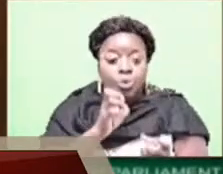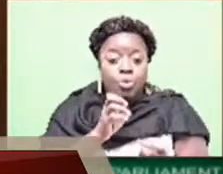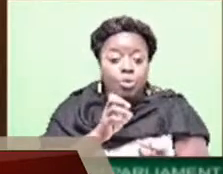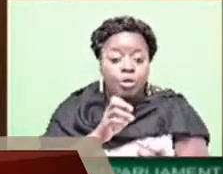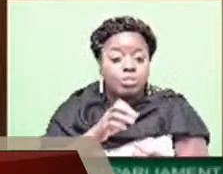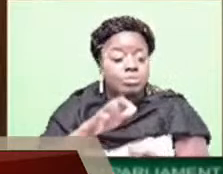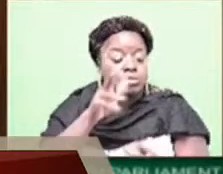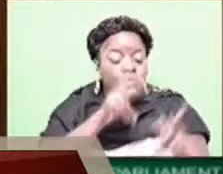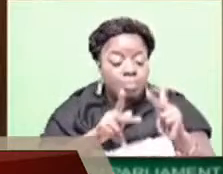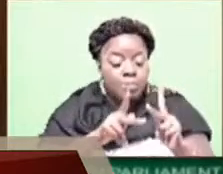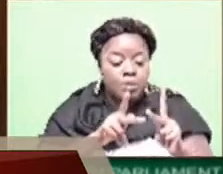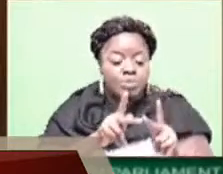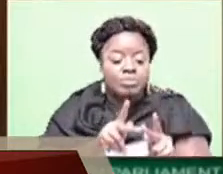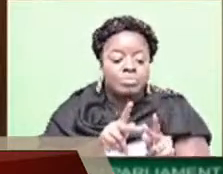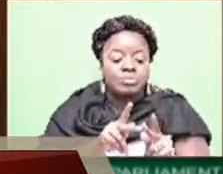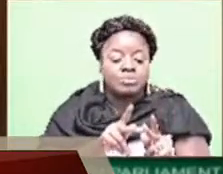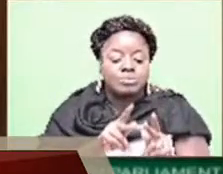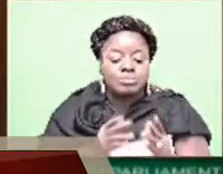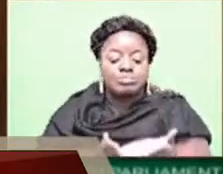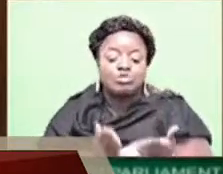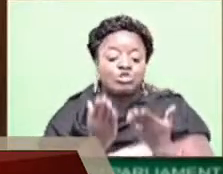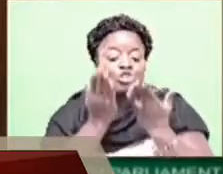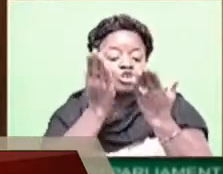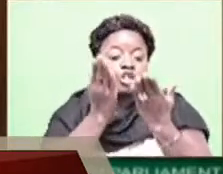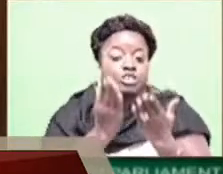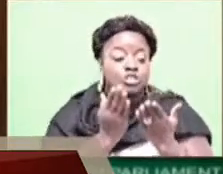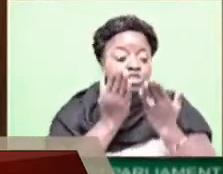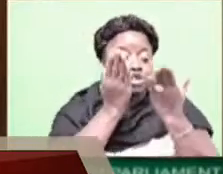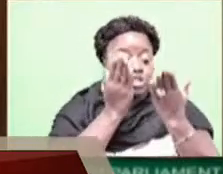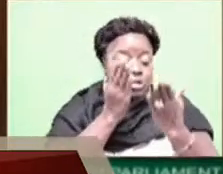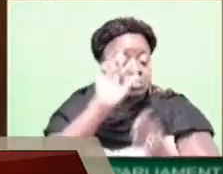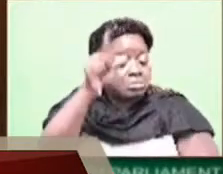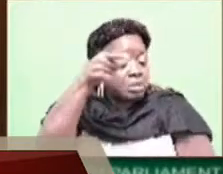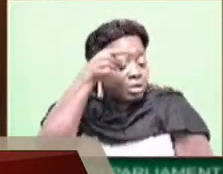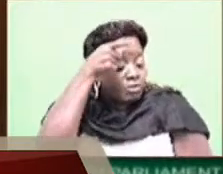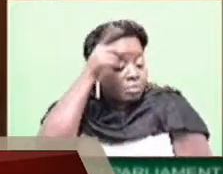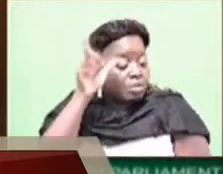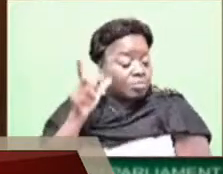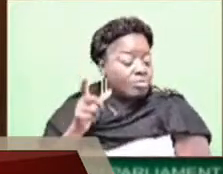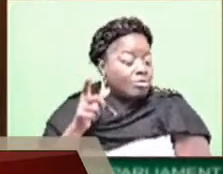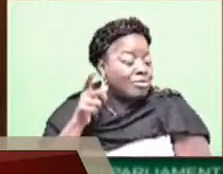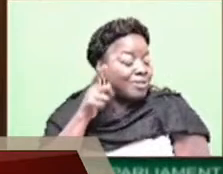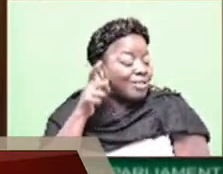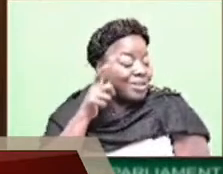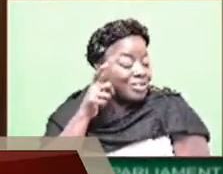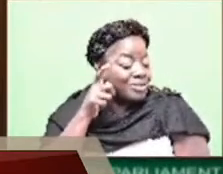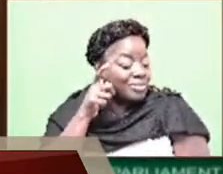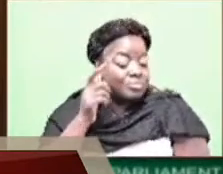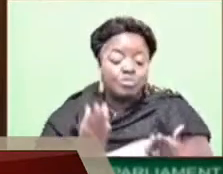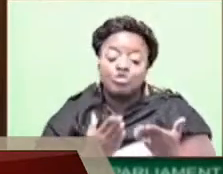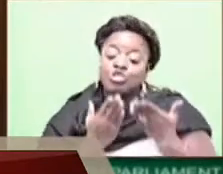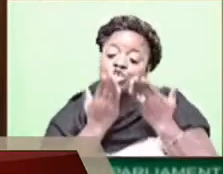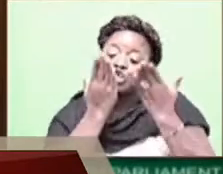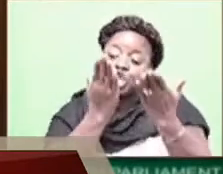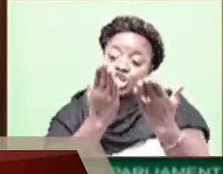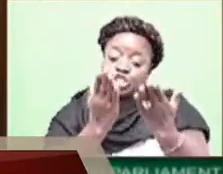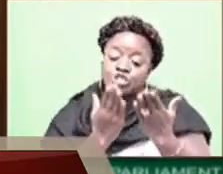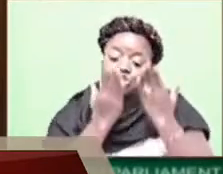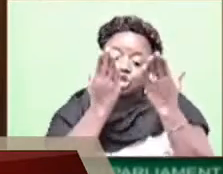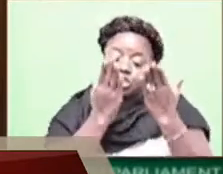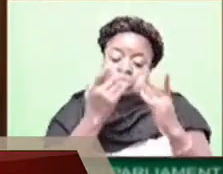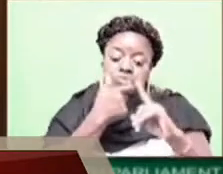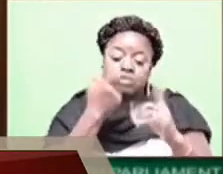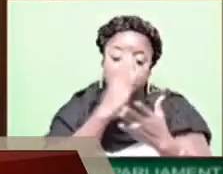members. Of course, the government is willing to listen to the proposals put forward. I want to remind that